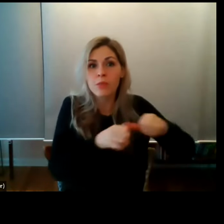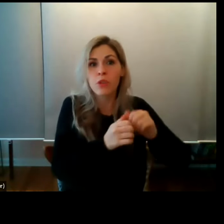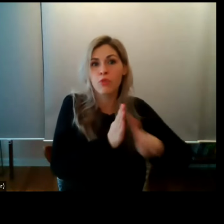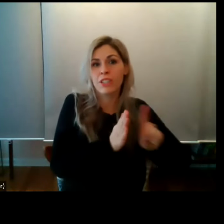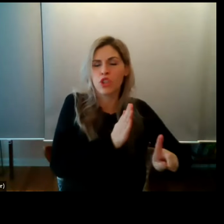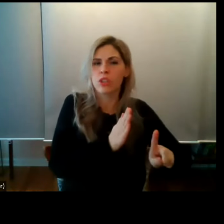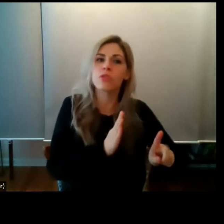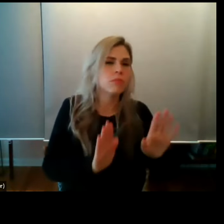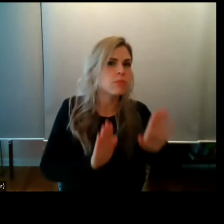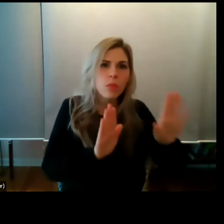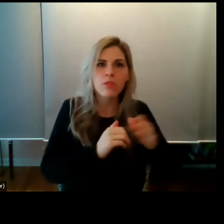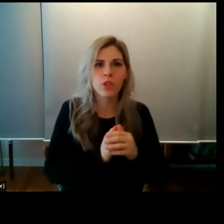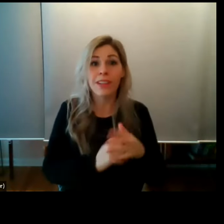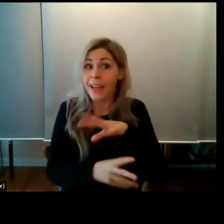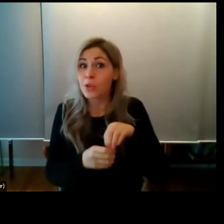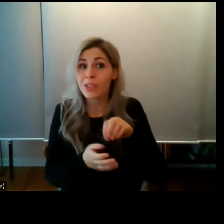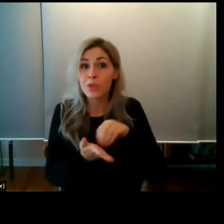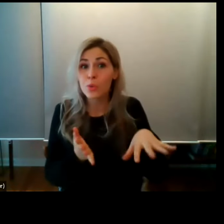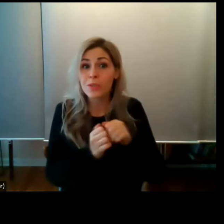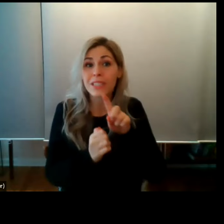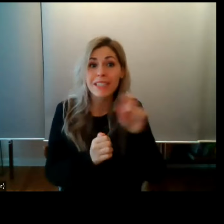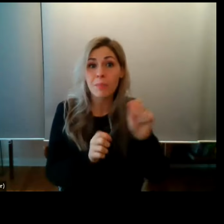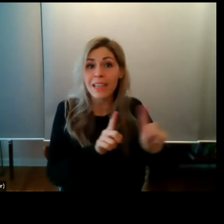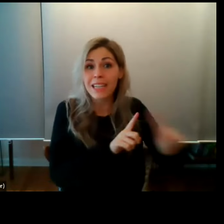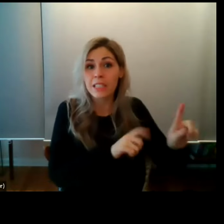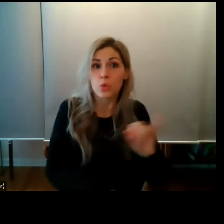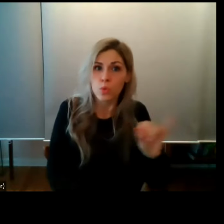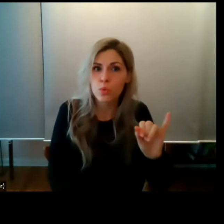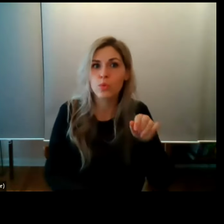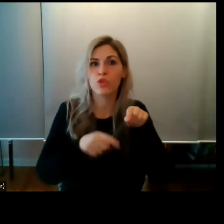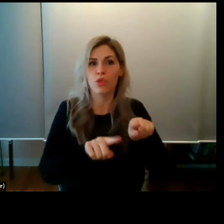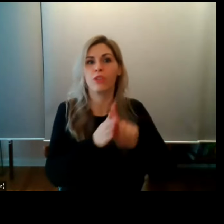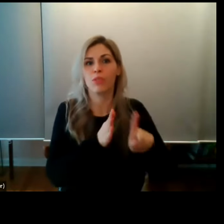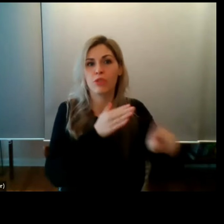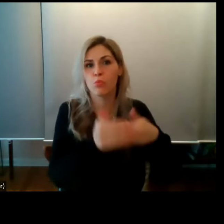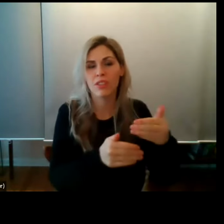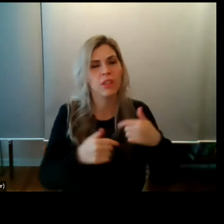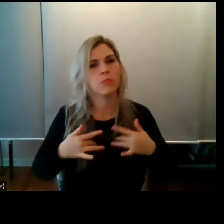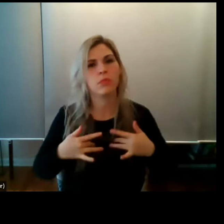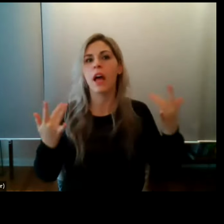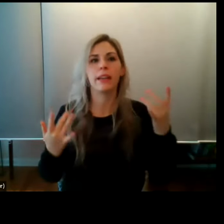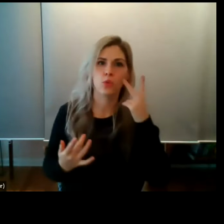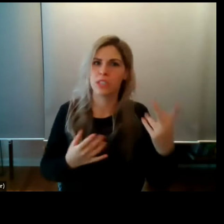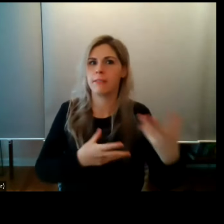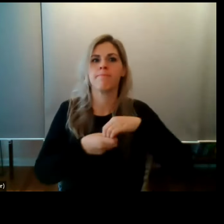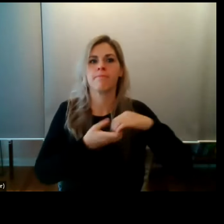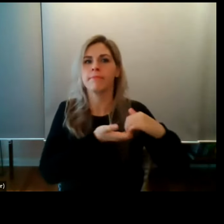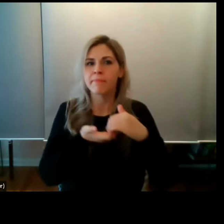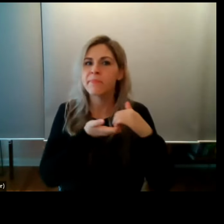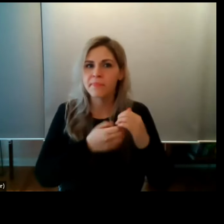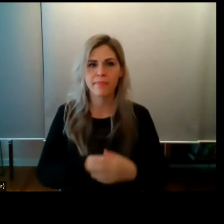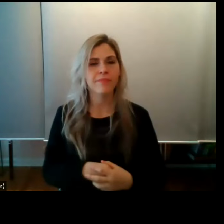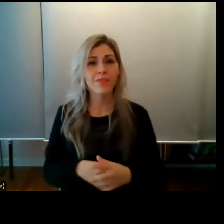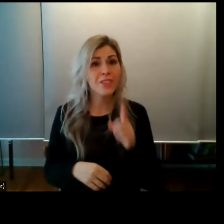included students with disabilities as well in the research process. And I think that's incredibly important, and I'm just delighted to see that. So I'm particularly